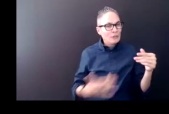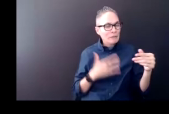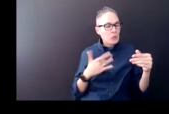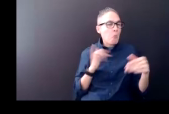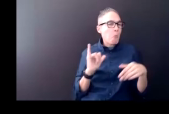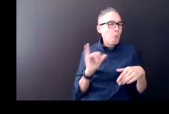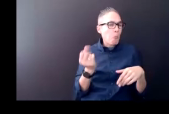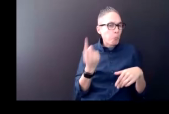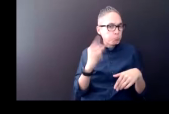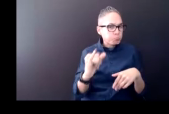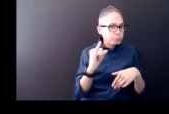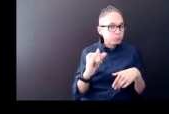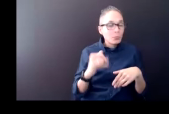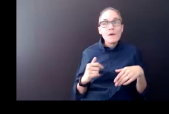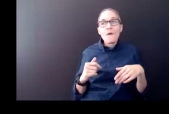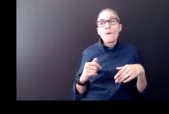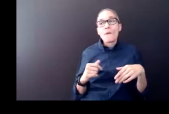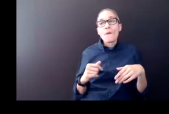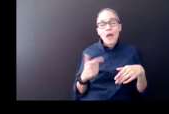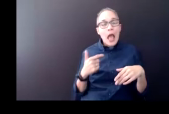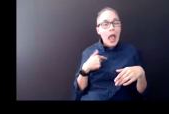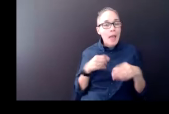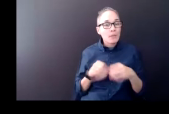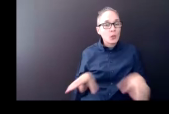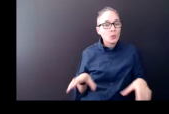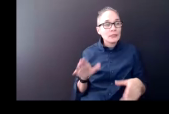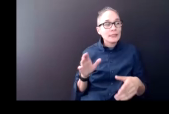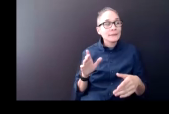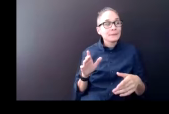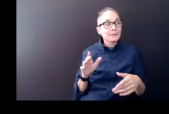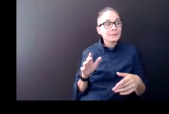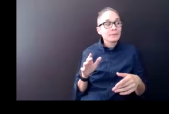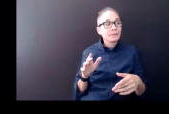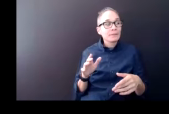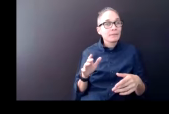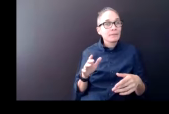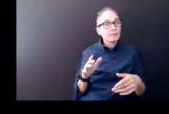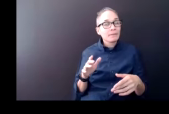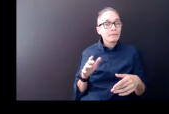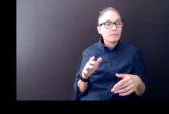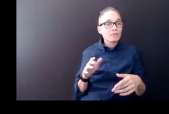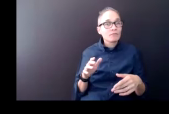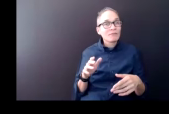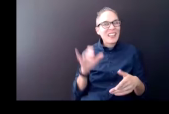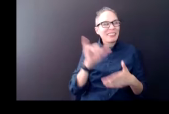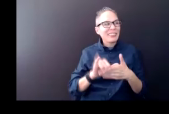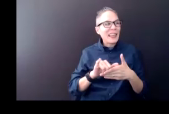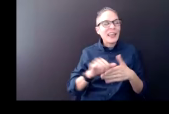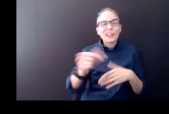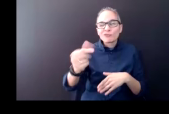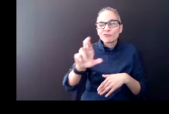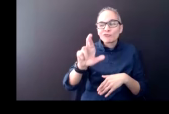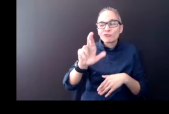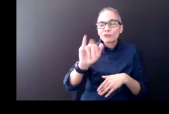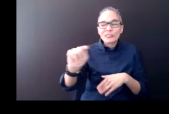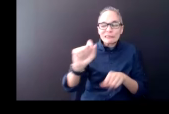me, is that I'm losing that aspect of under like that grit that comes into